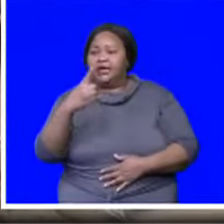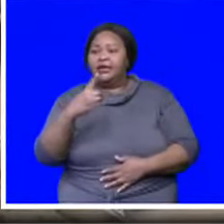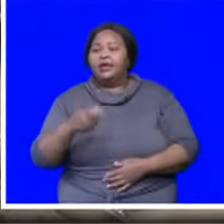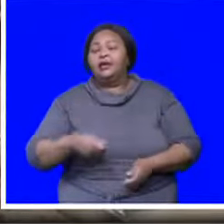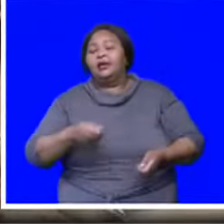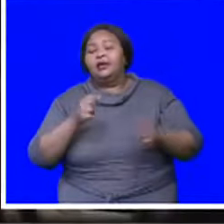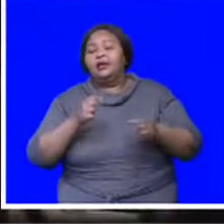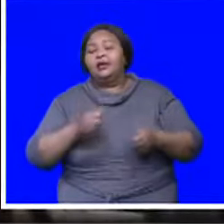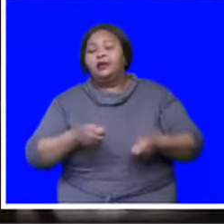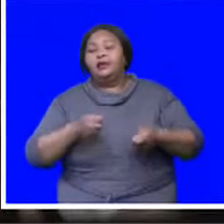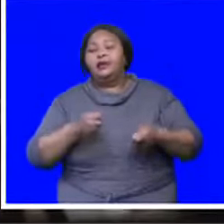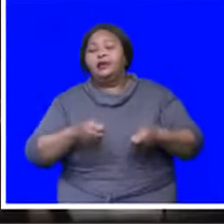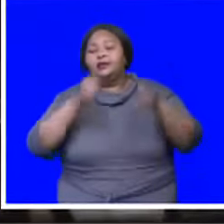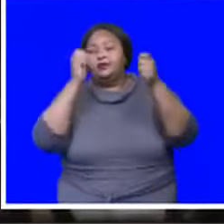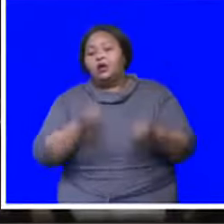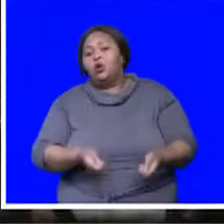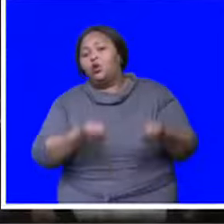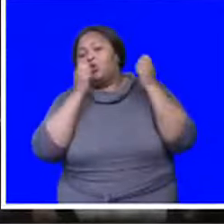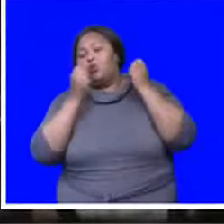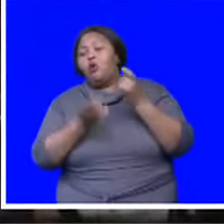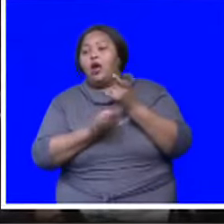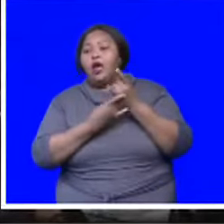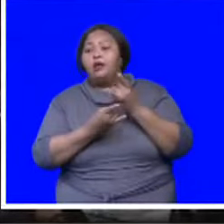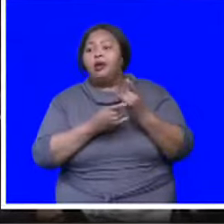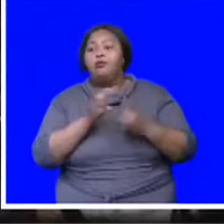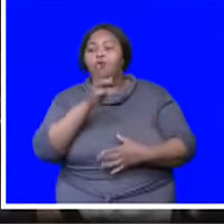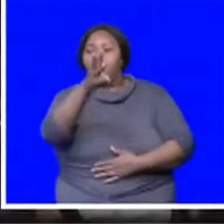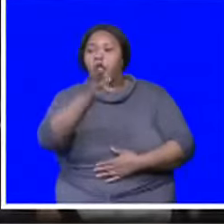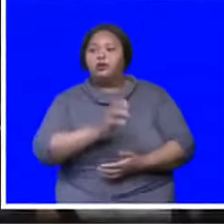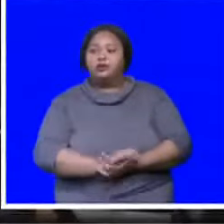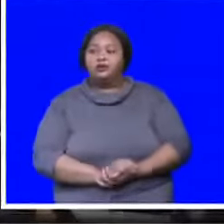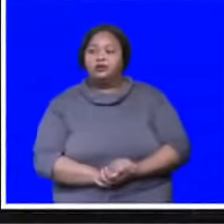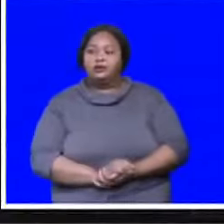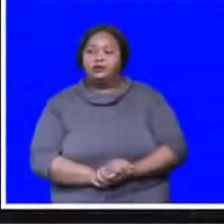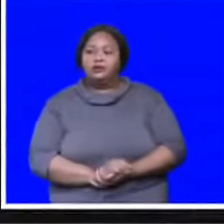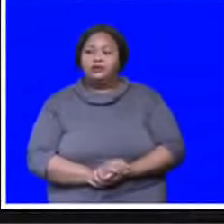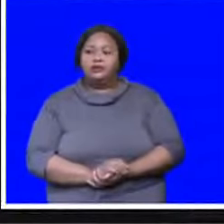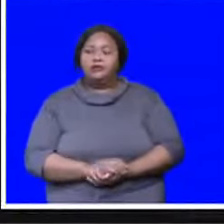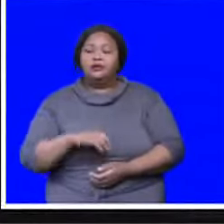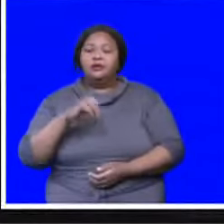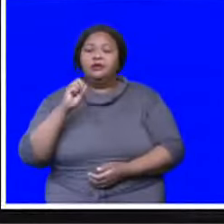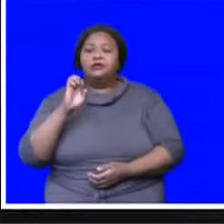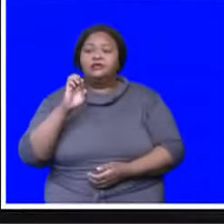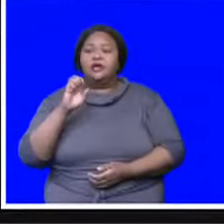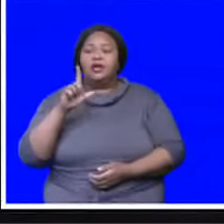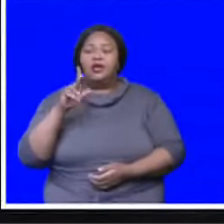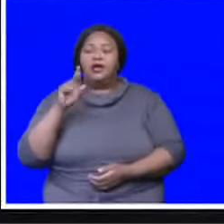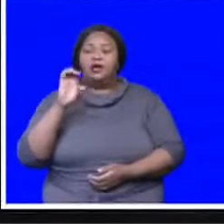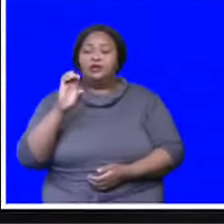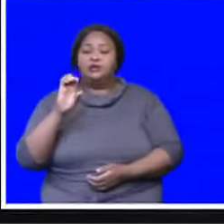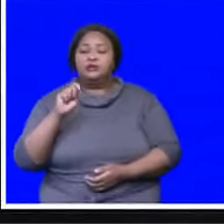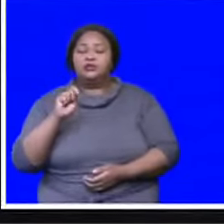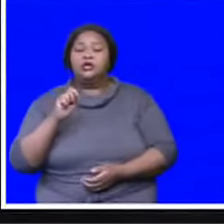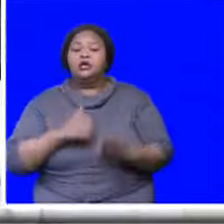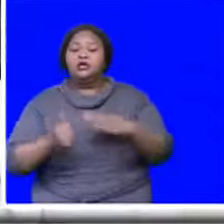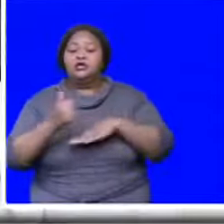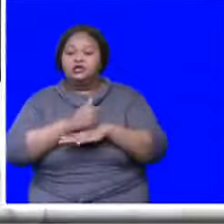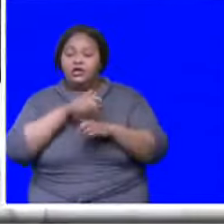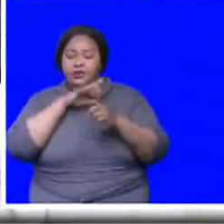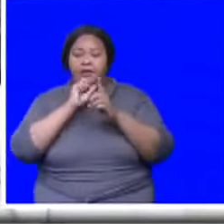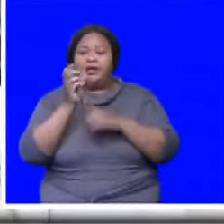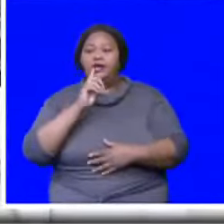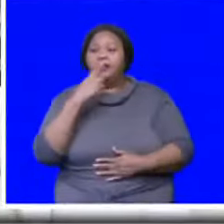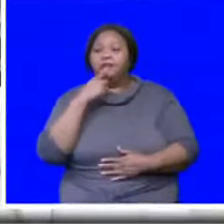of Select Management Services, Peggy Dlamini, says they decided to donate the bed linen worth about